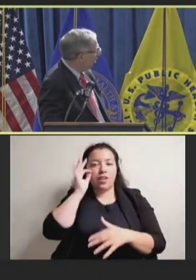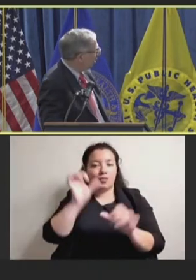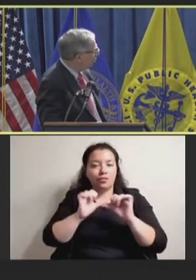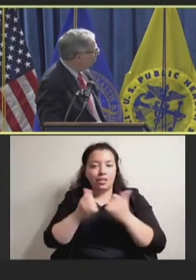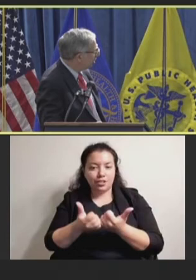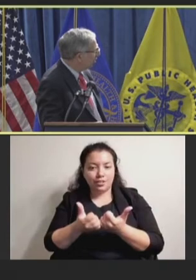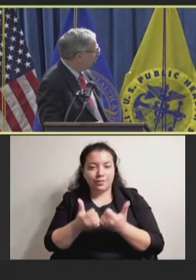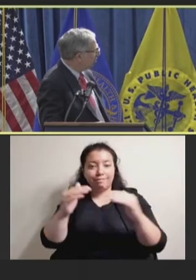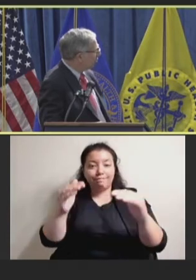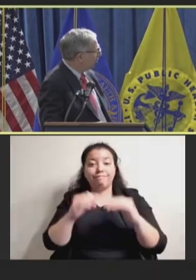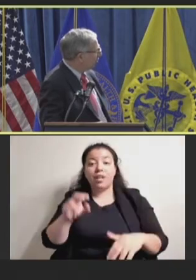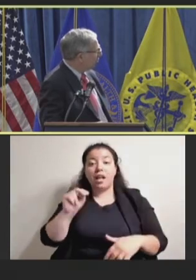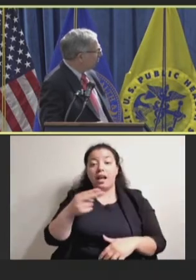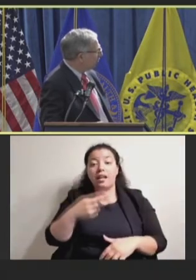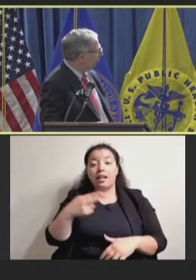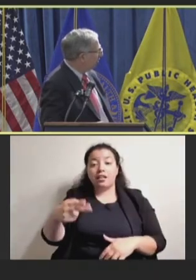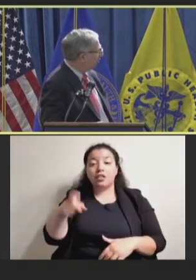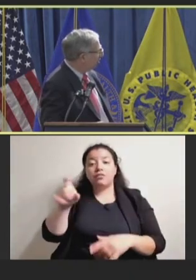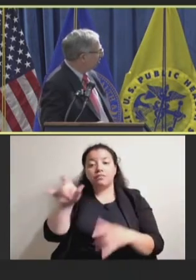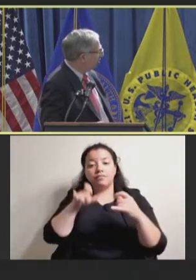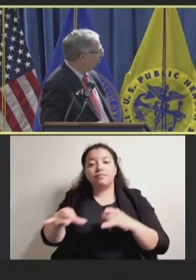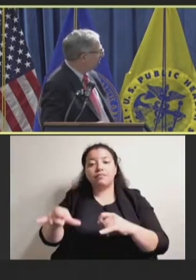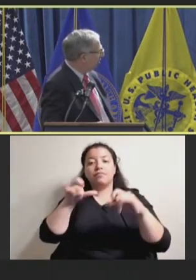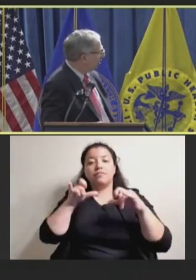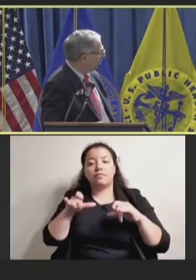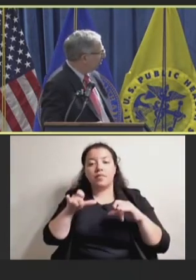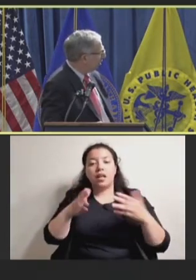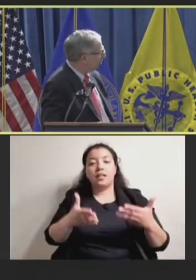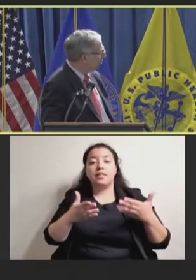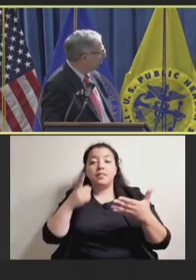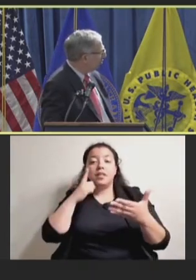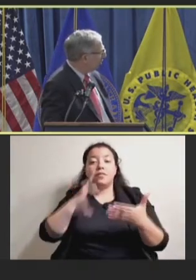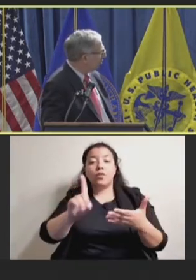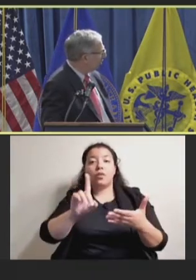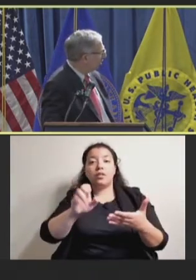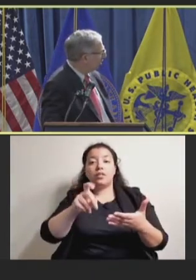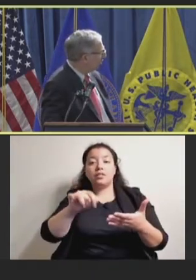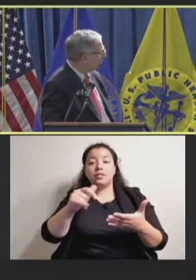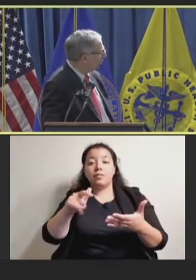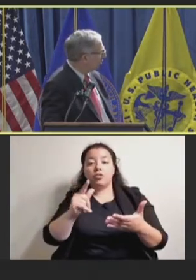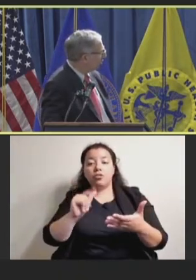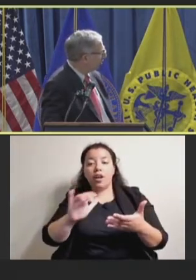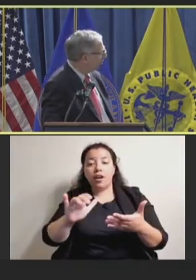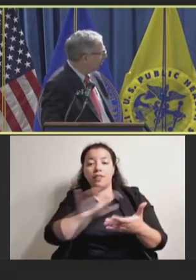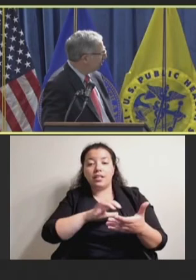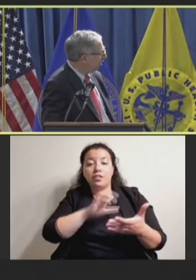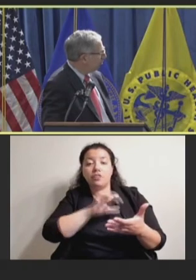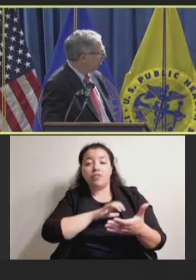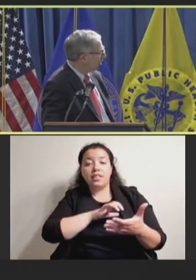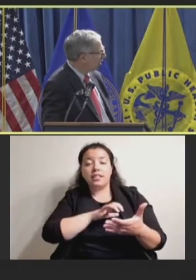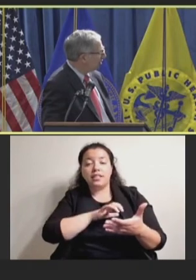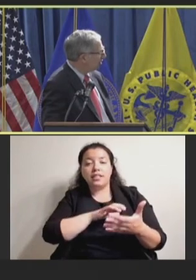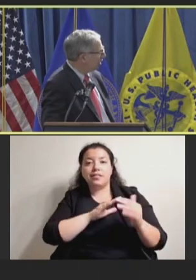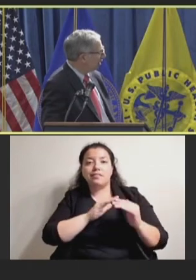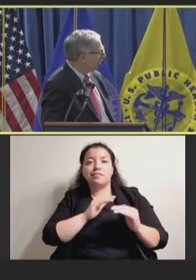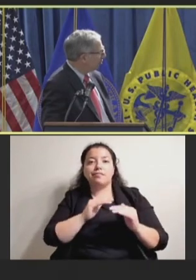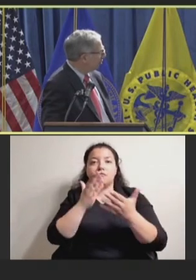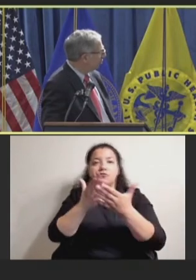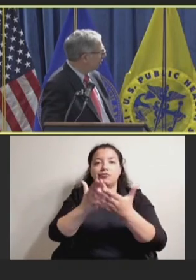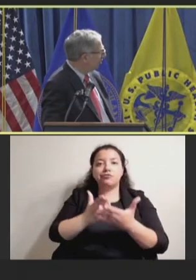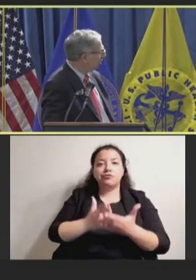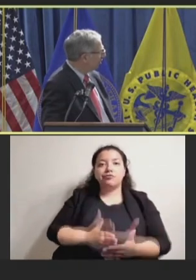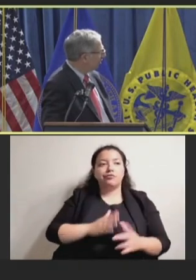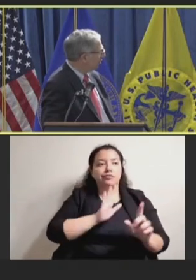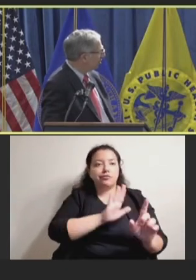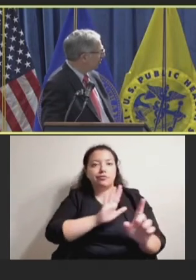The NIH should standardize the submission of demographic characteristics in trials, clinicaltrials.gov, beyond the existing guidelines, so the